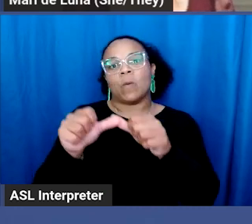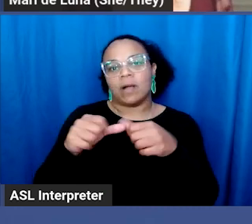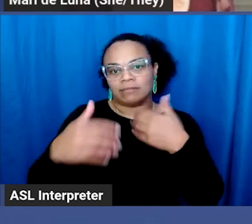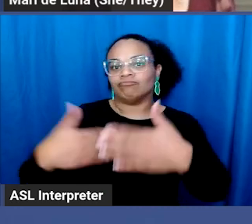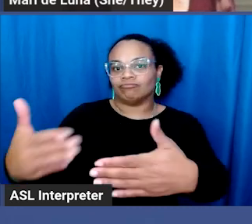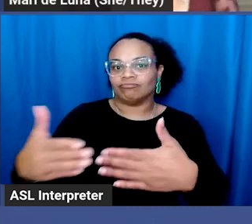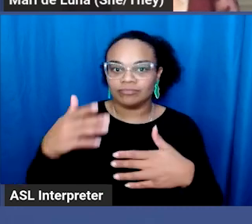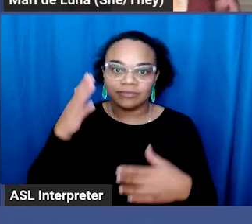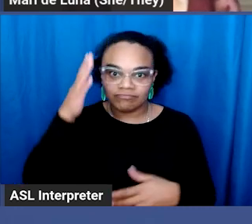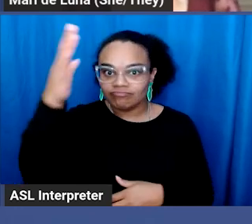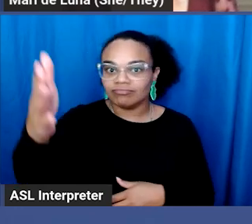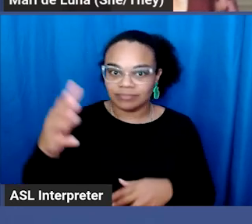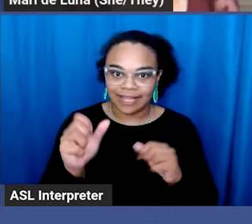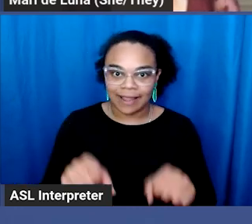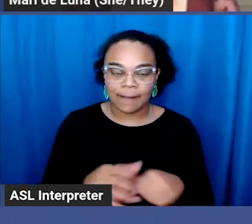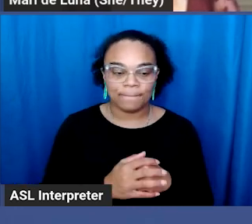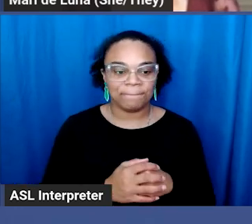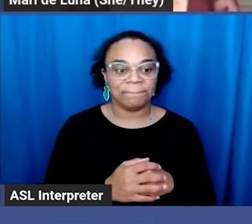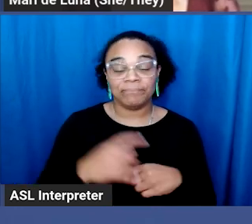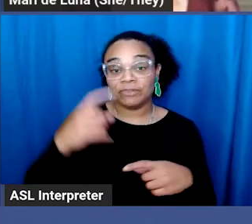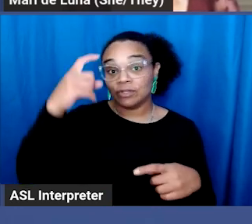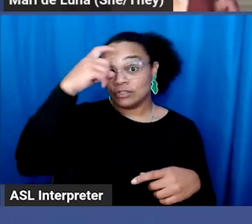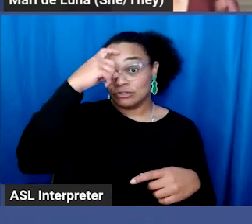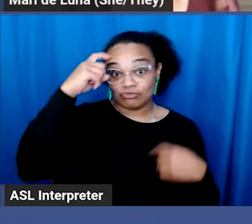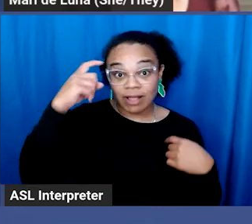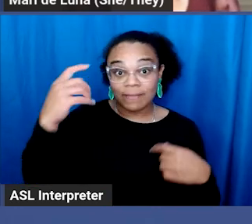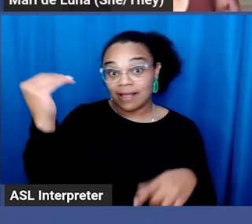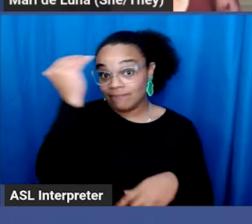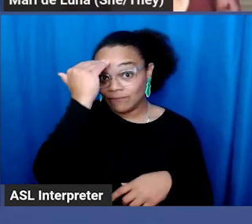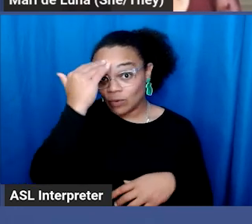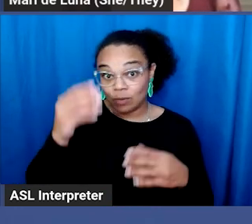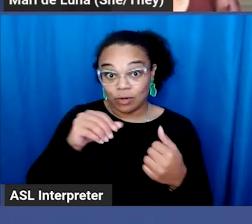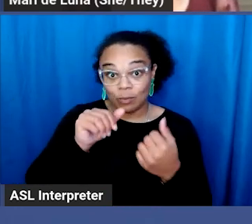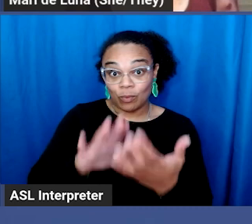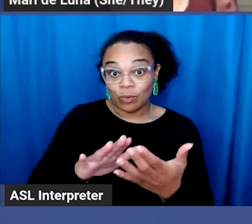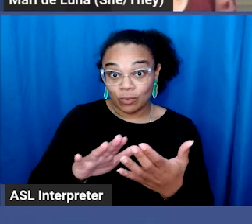A trauma informed approach acknowledges that